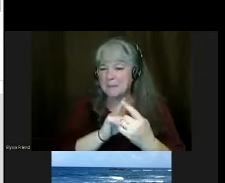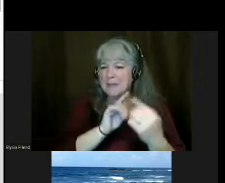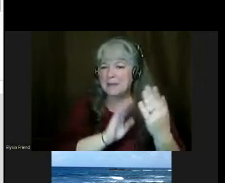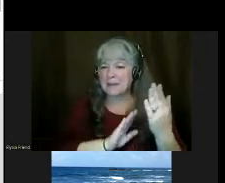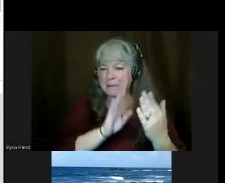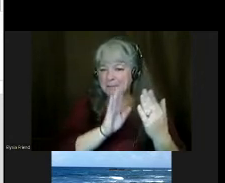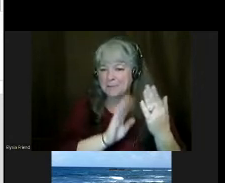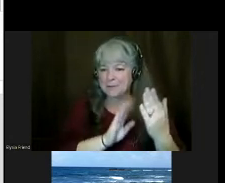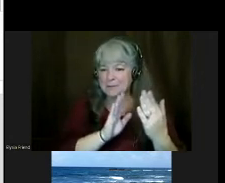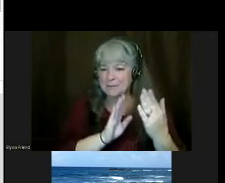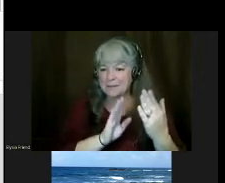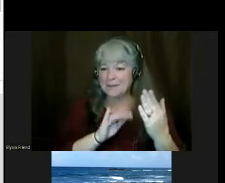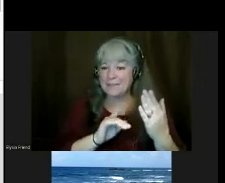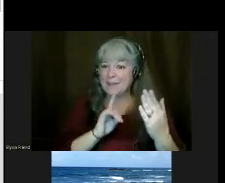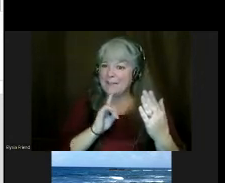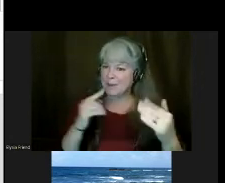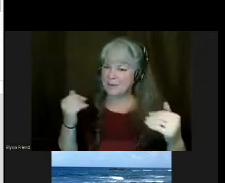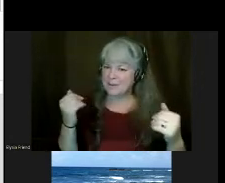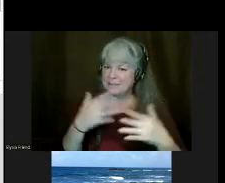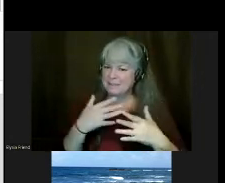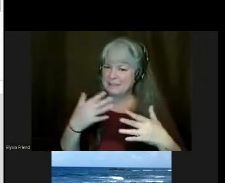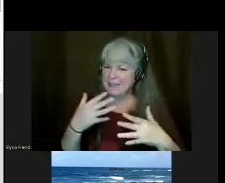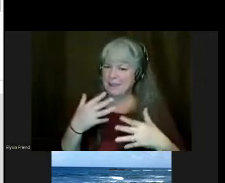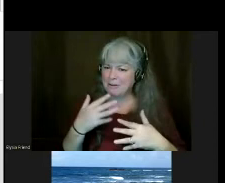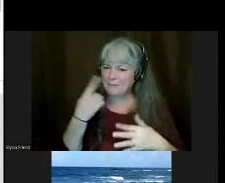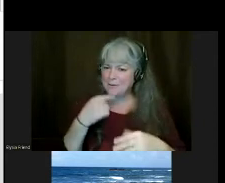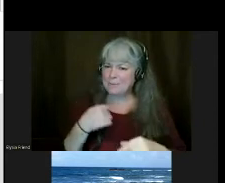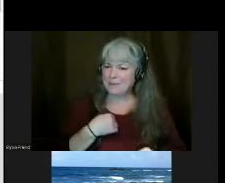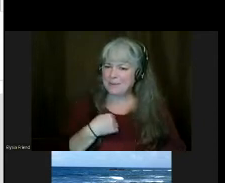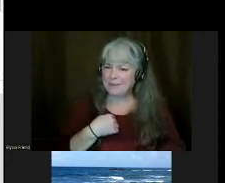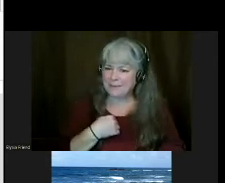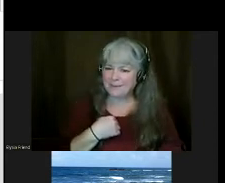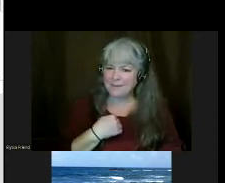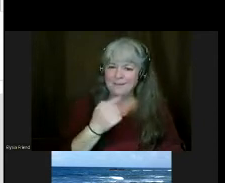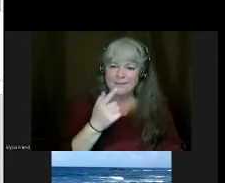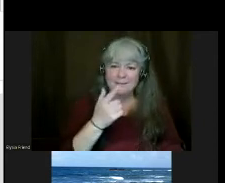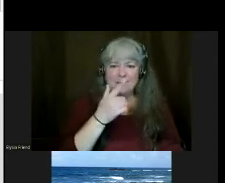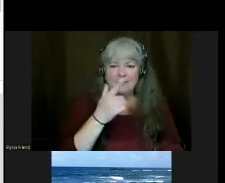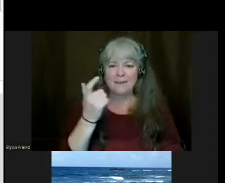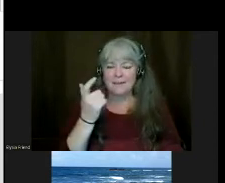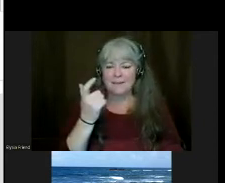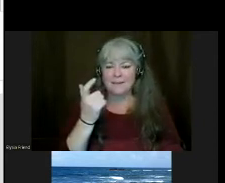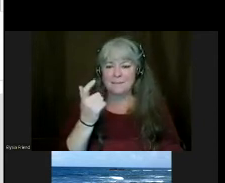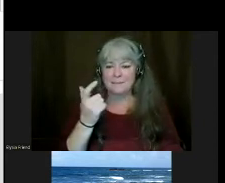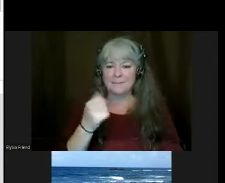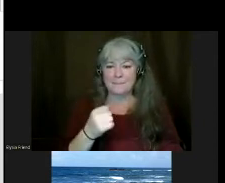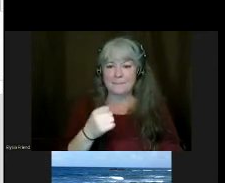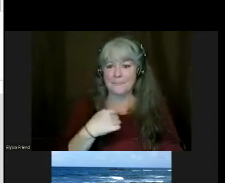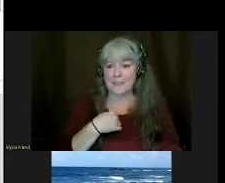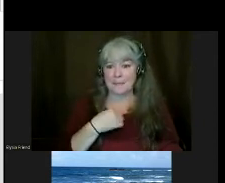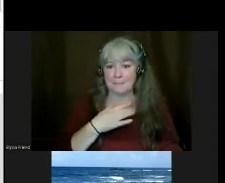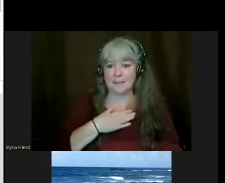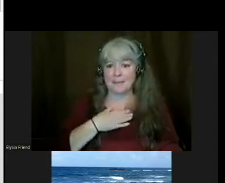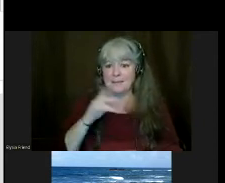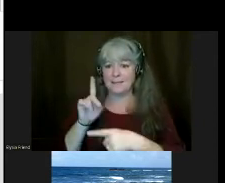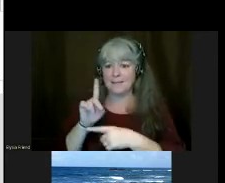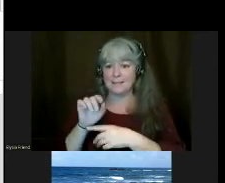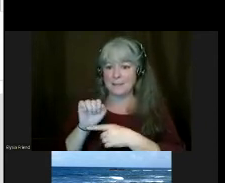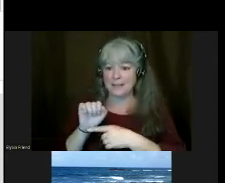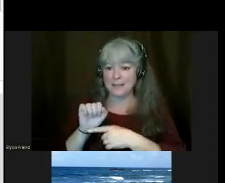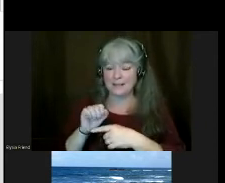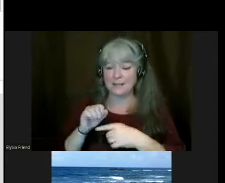that was very scary for me because of my disability.